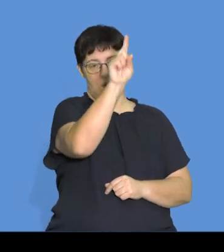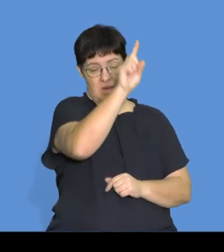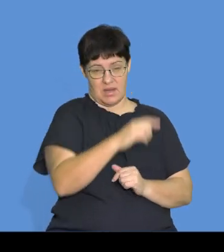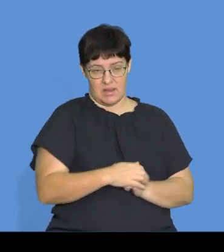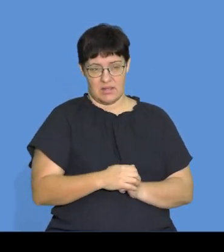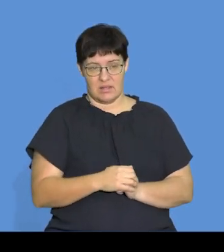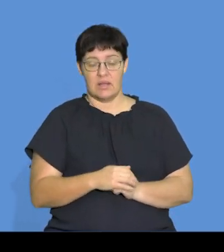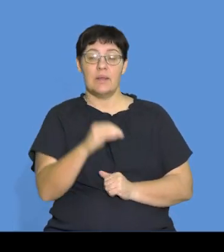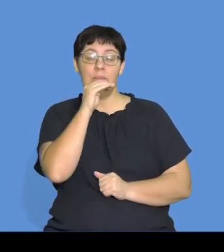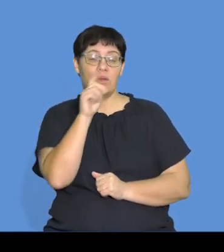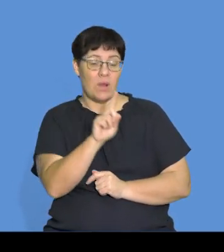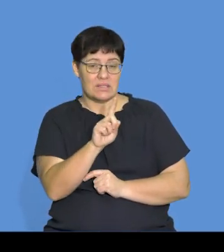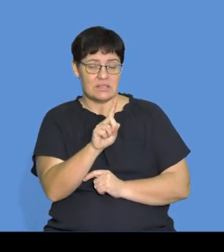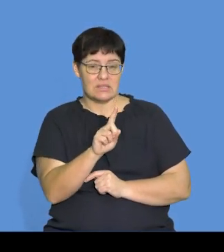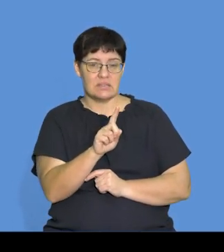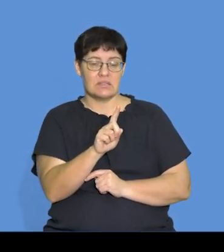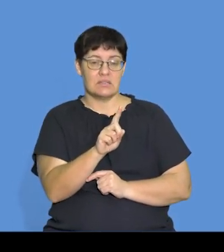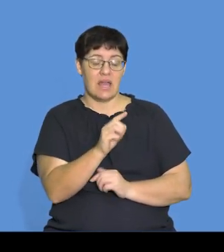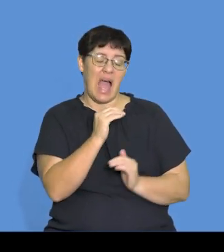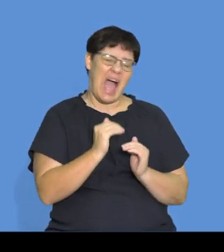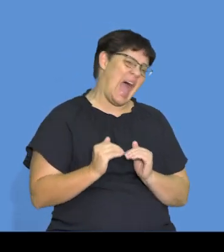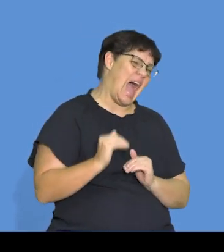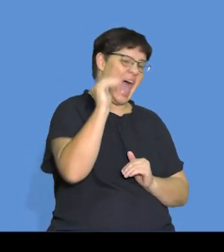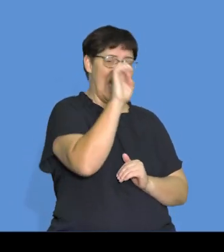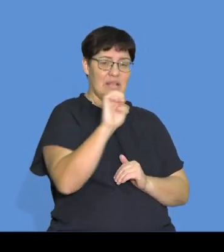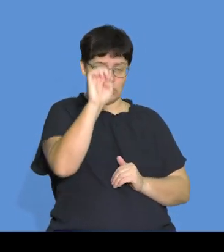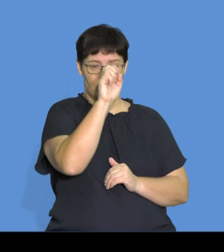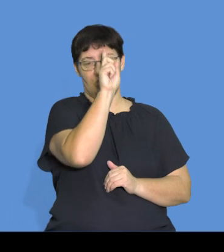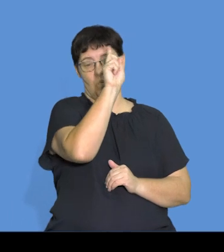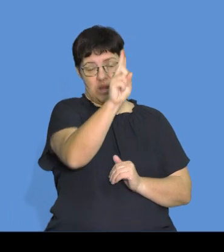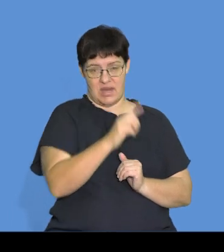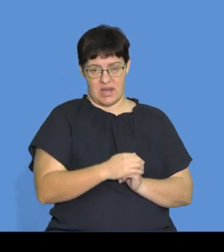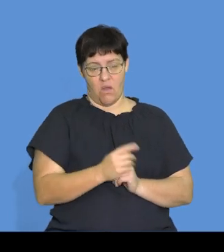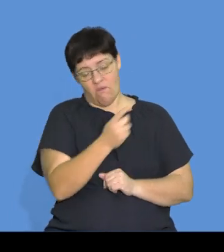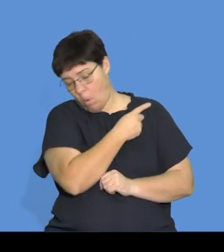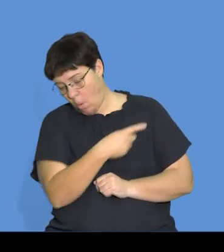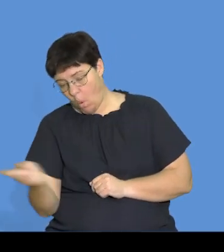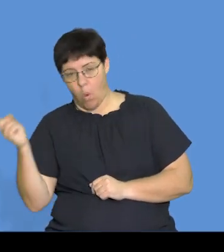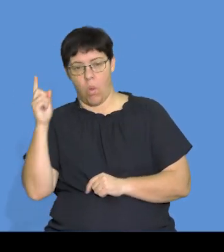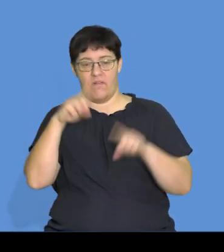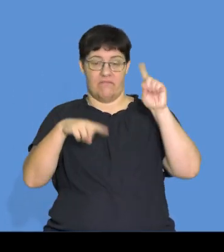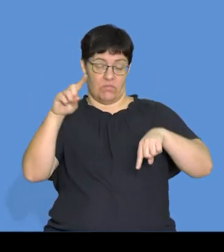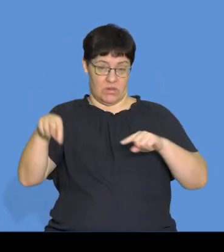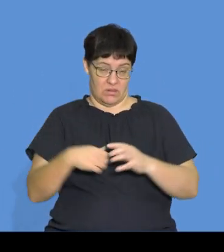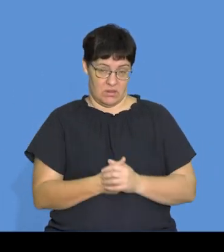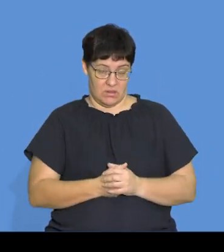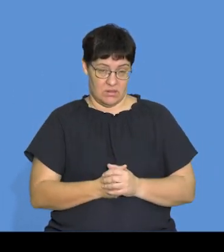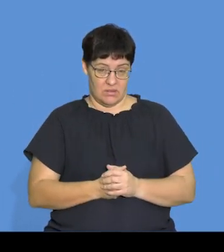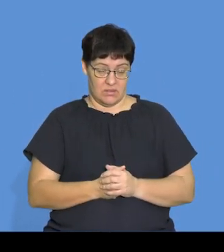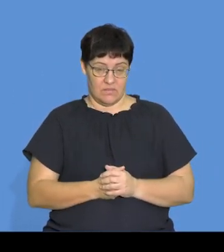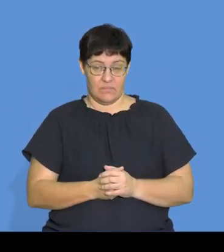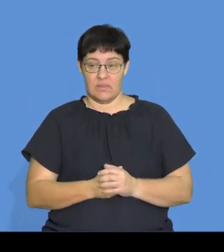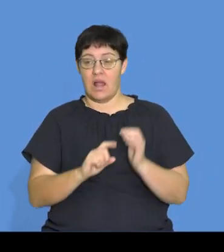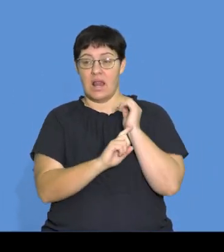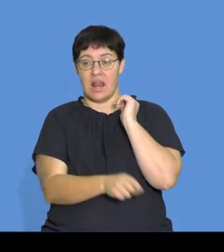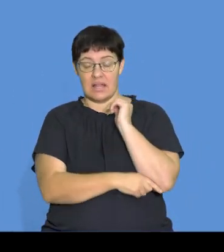that the highest exponent is 1 of all the variables that we have. Then lastly, a